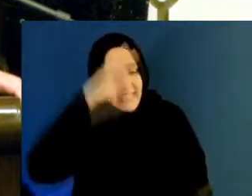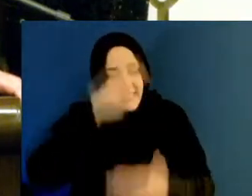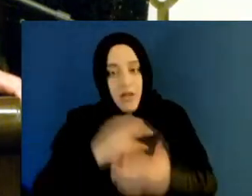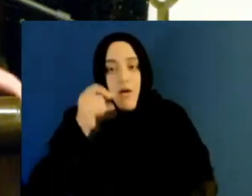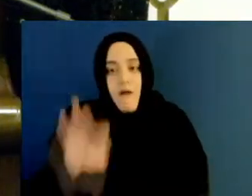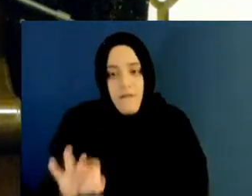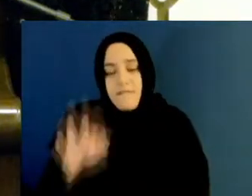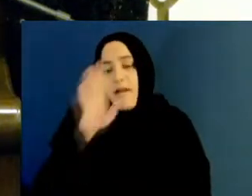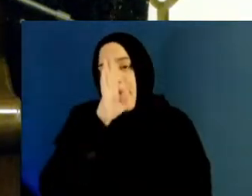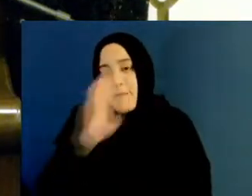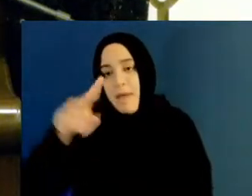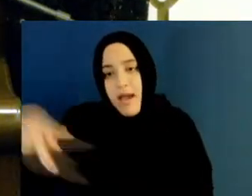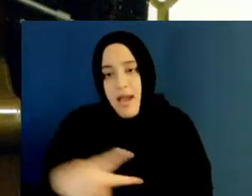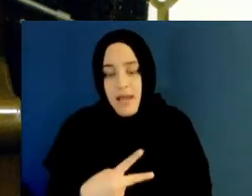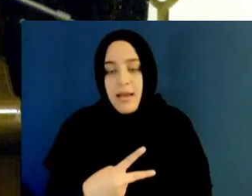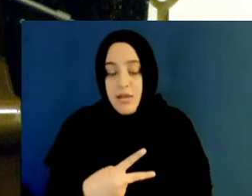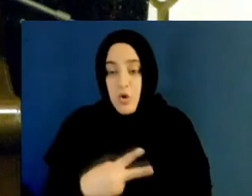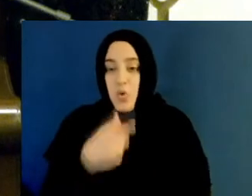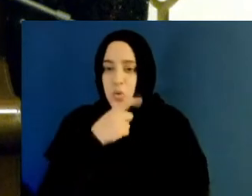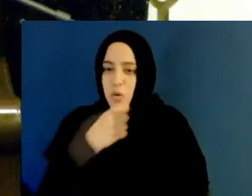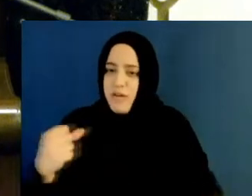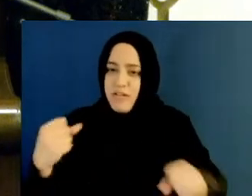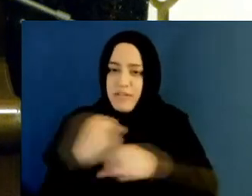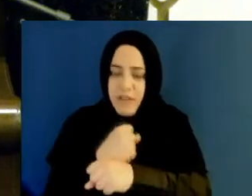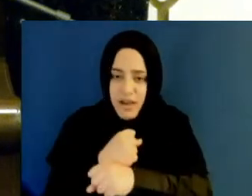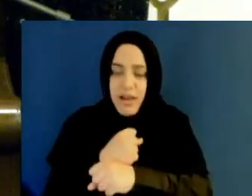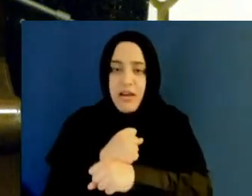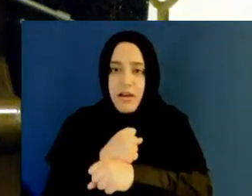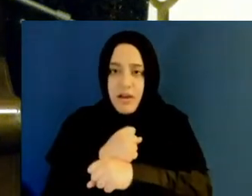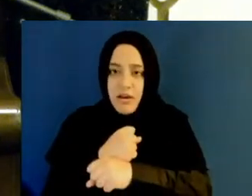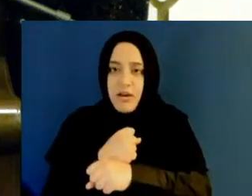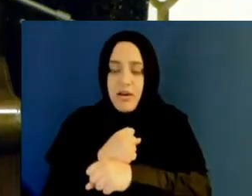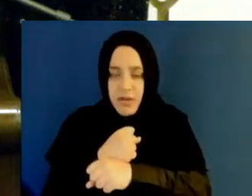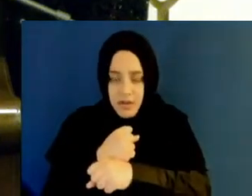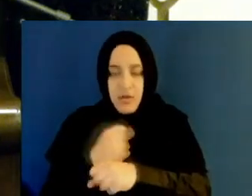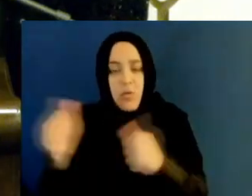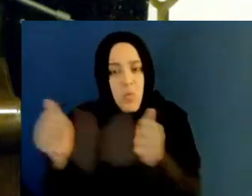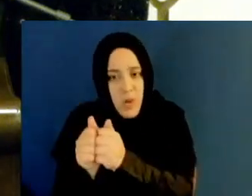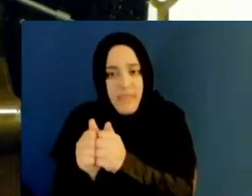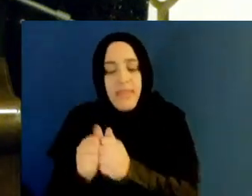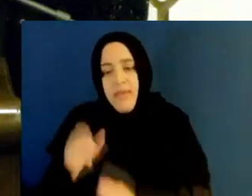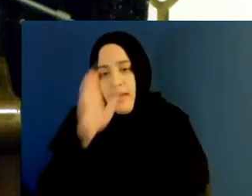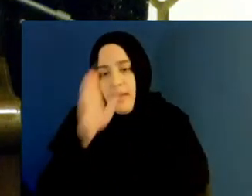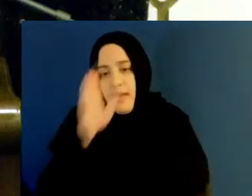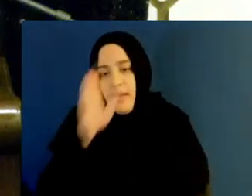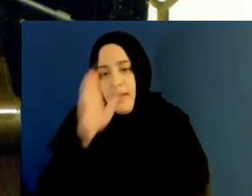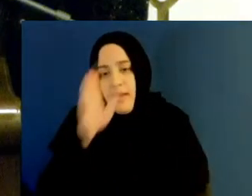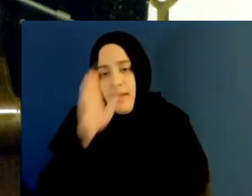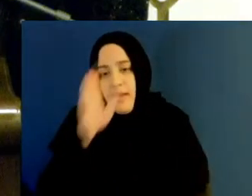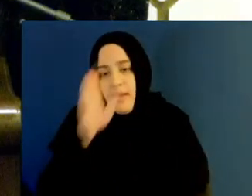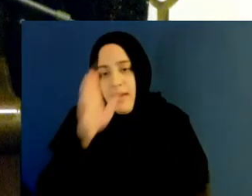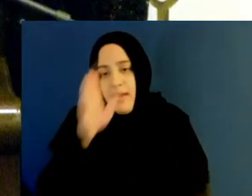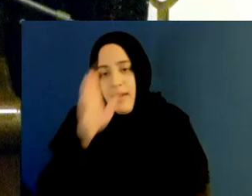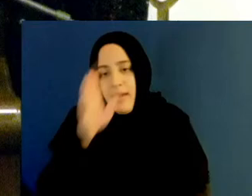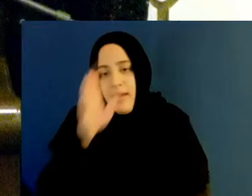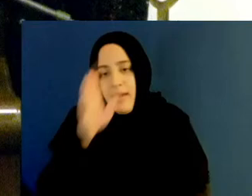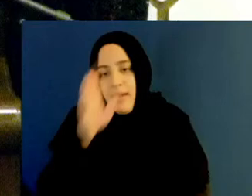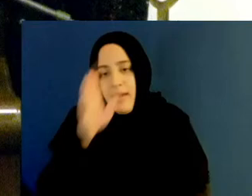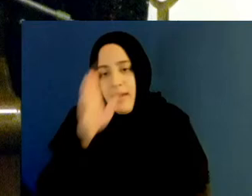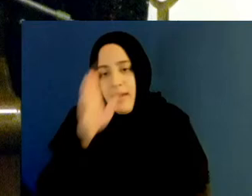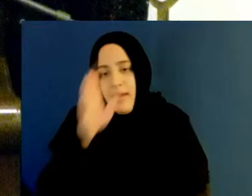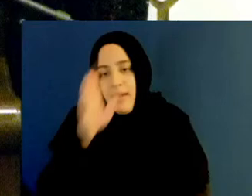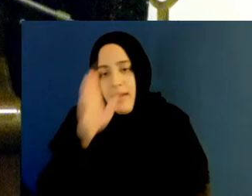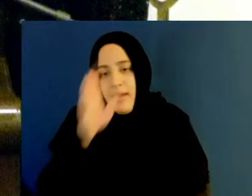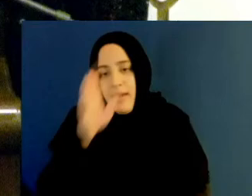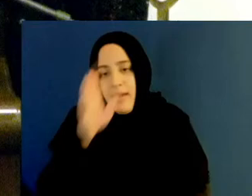fought between the hands of Rasulullah with two swords. I am the son of that Ali who attacked the enemies of